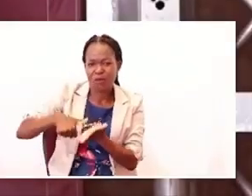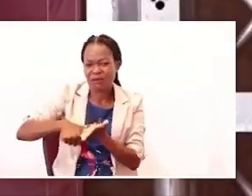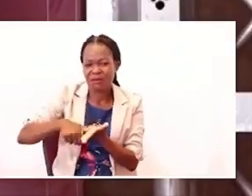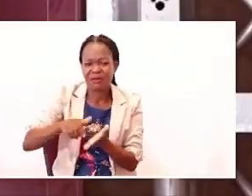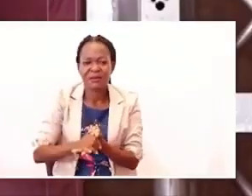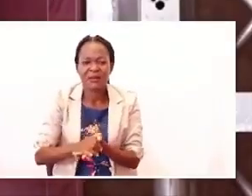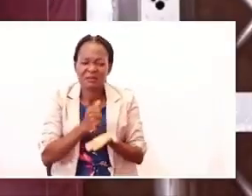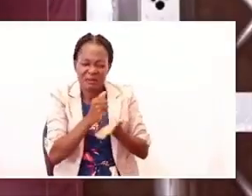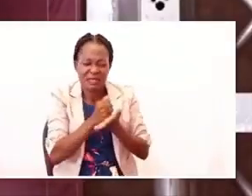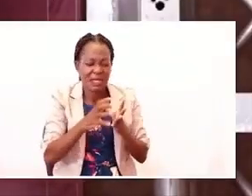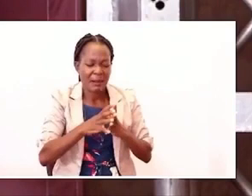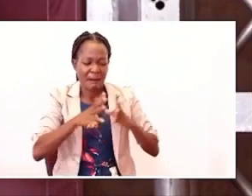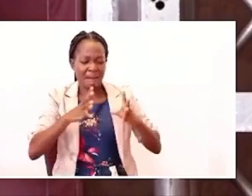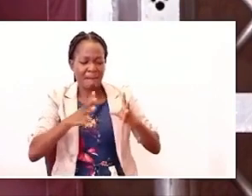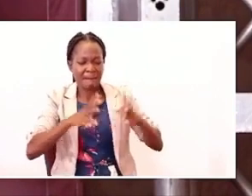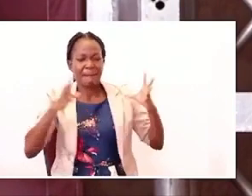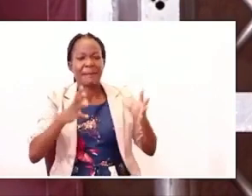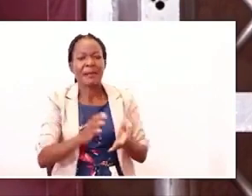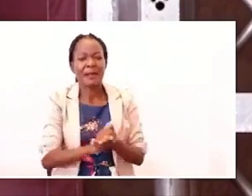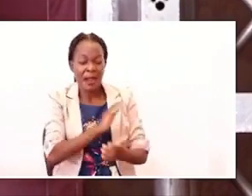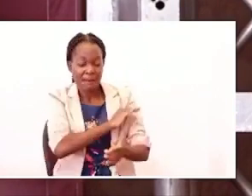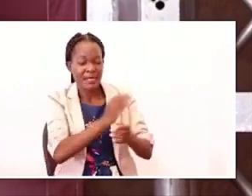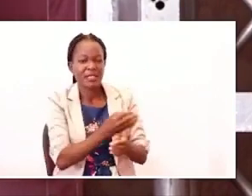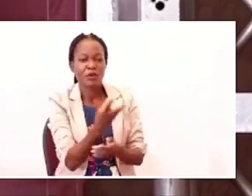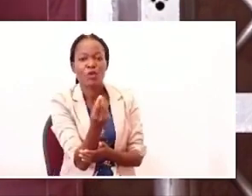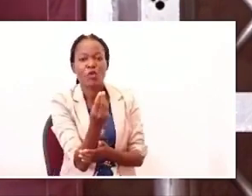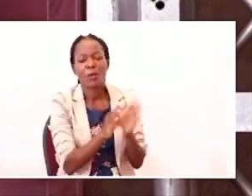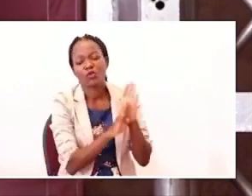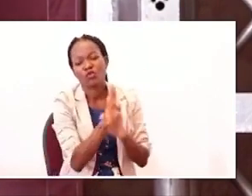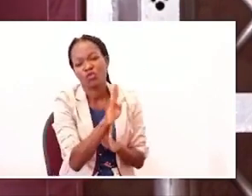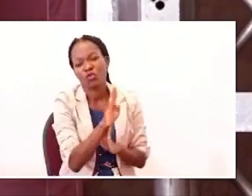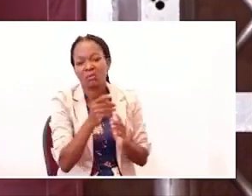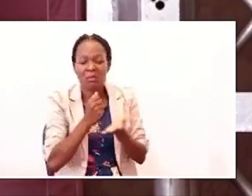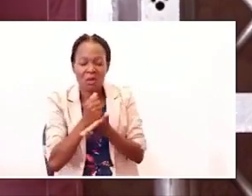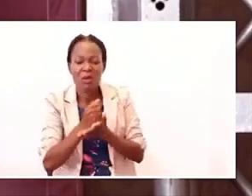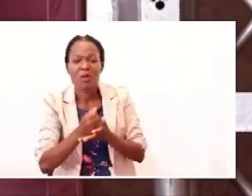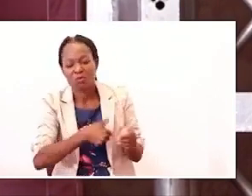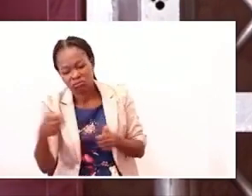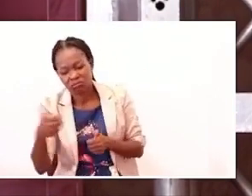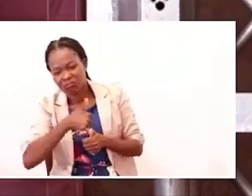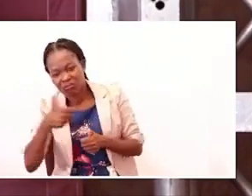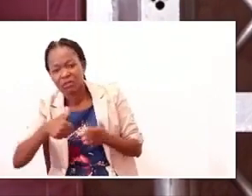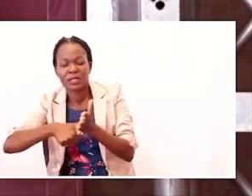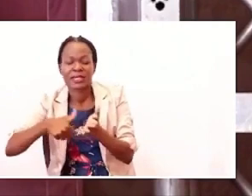expands the capacity of the economy to grow and therefore to service debt in subsequent